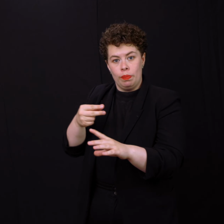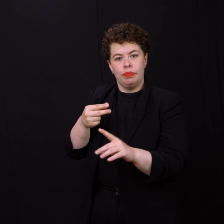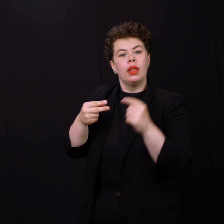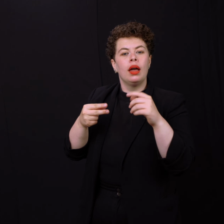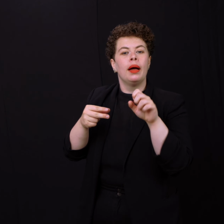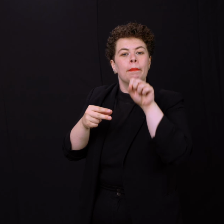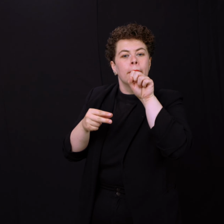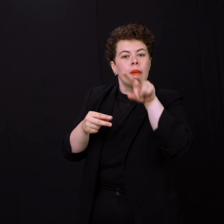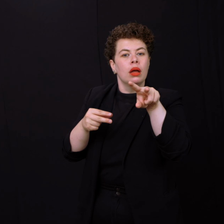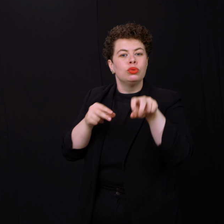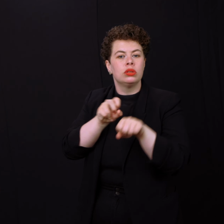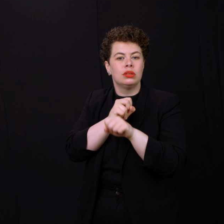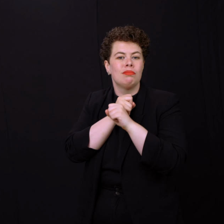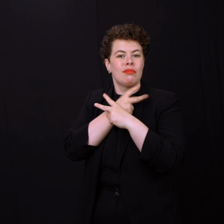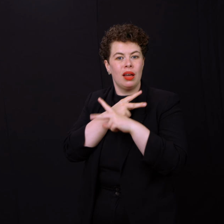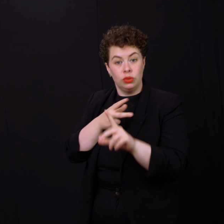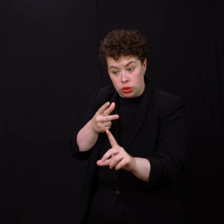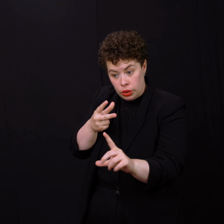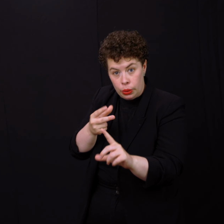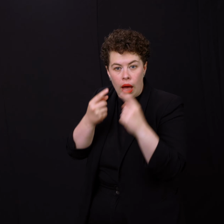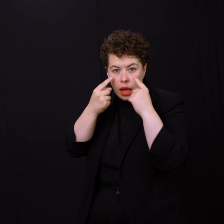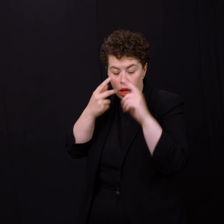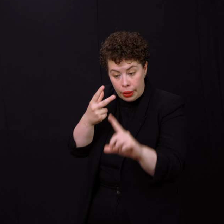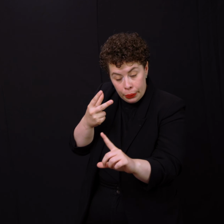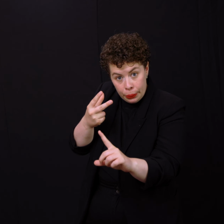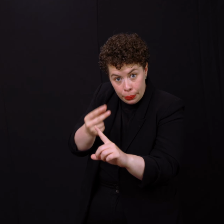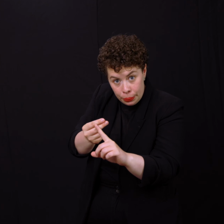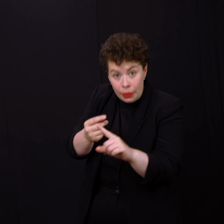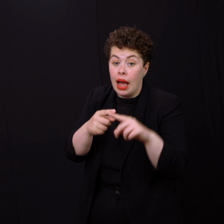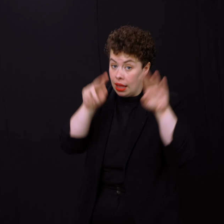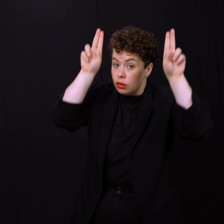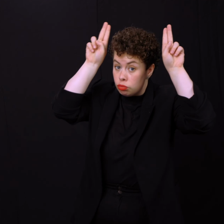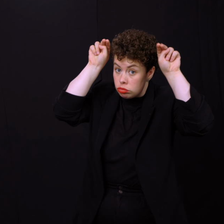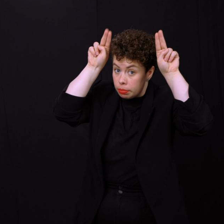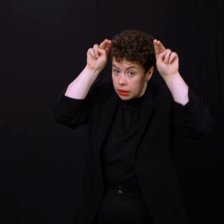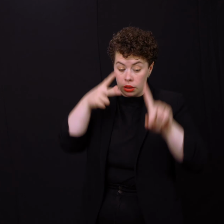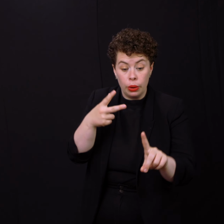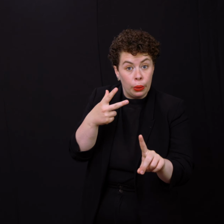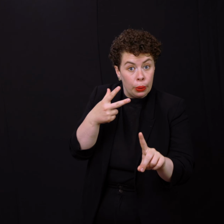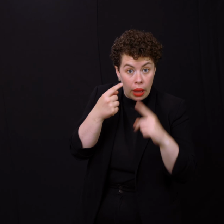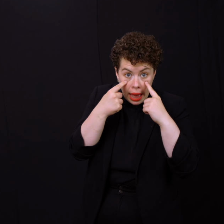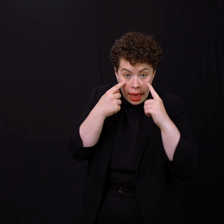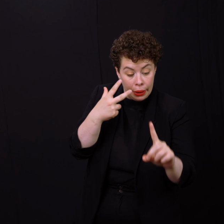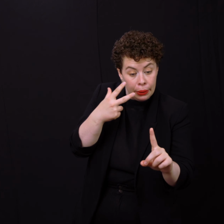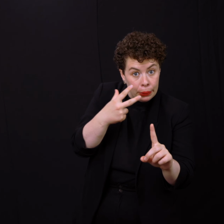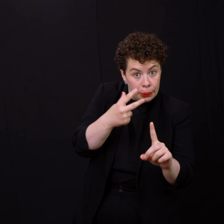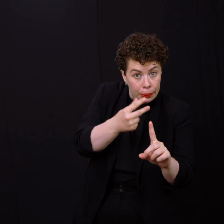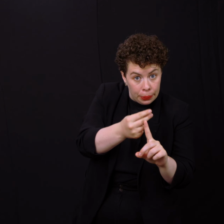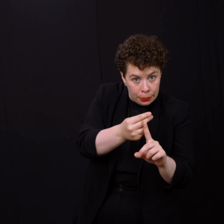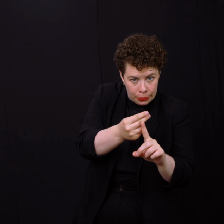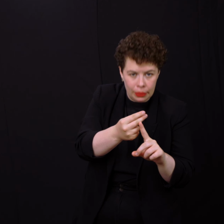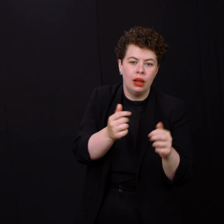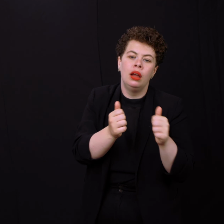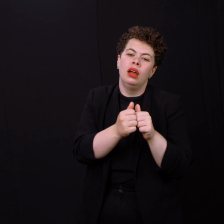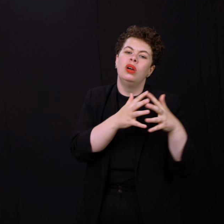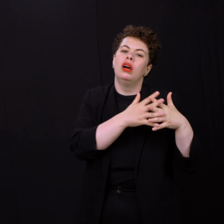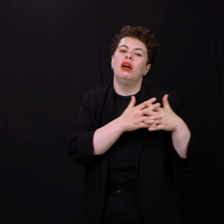retina and into a rabbit model of Usher syndrome with a collaborator in the University of